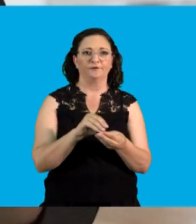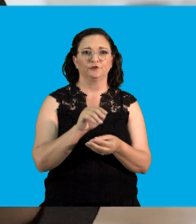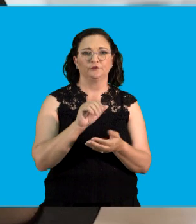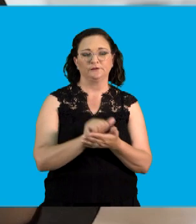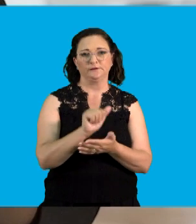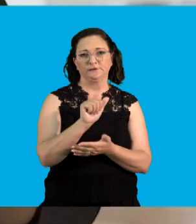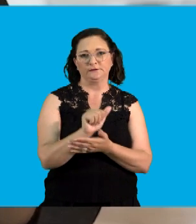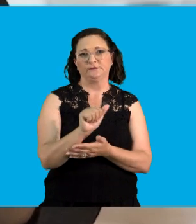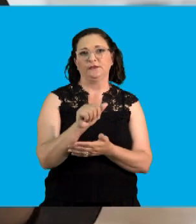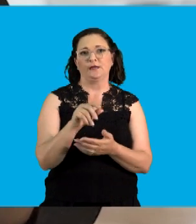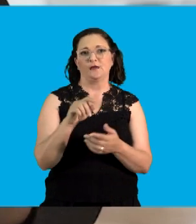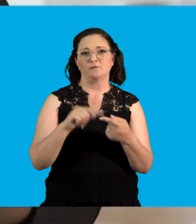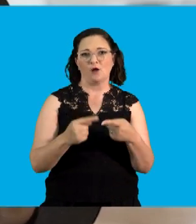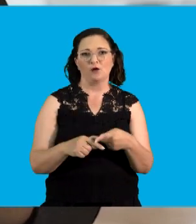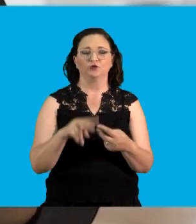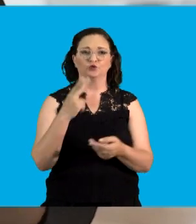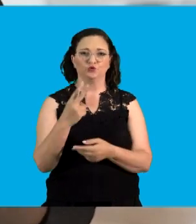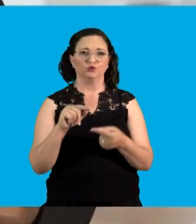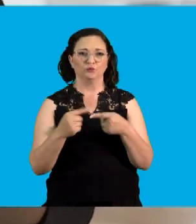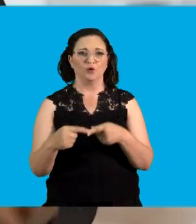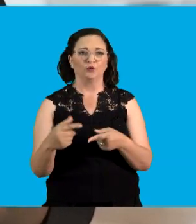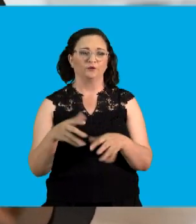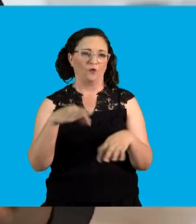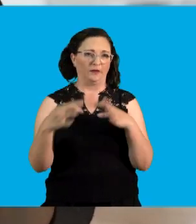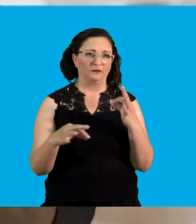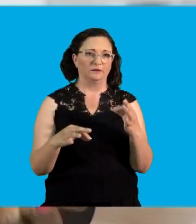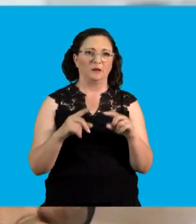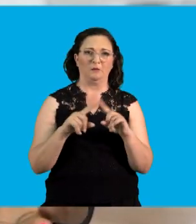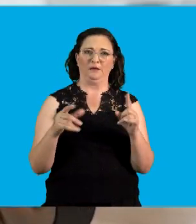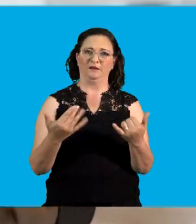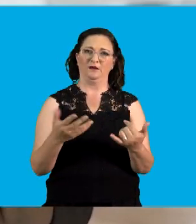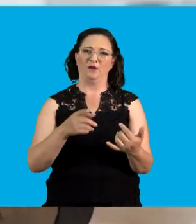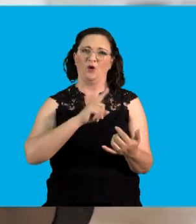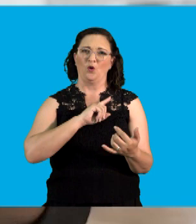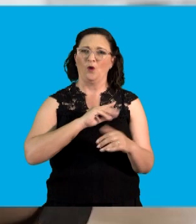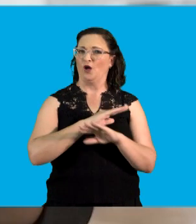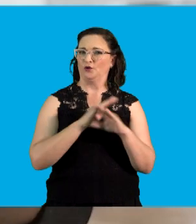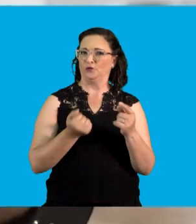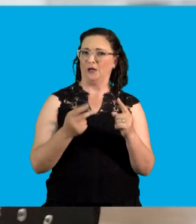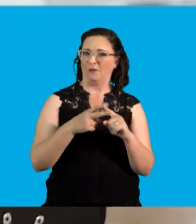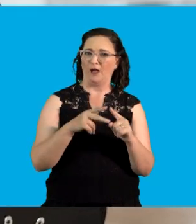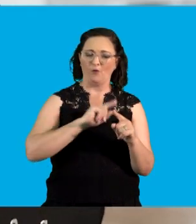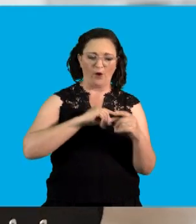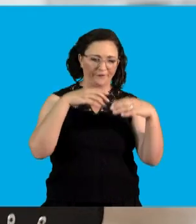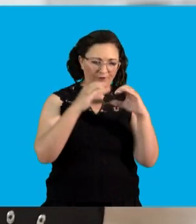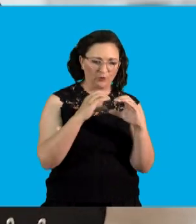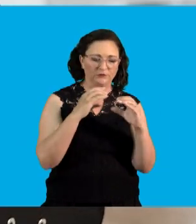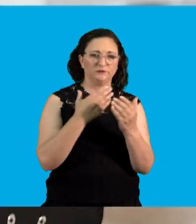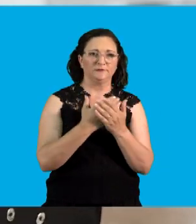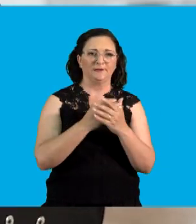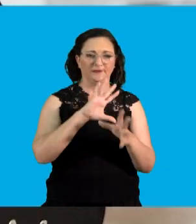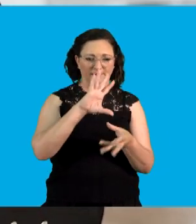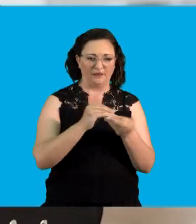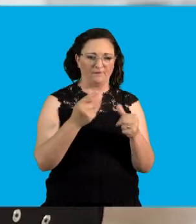your 2 marks for analysis. Synthesis, I said to you, there's no way you can be irrelevant. Why would you be irrelevant if you are focused, if you are